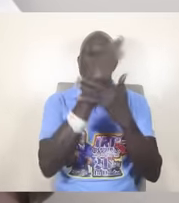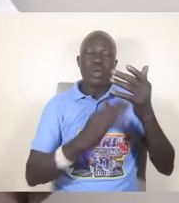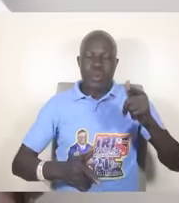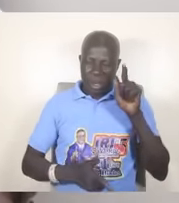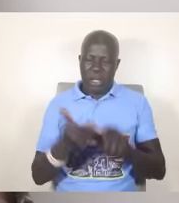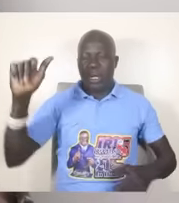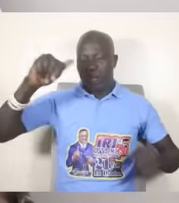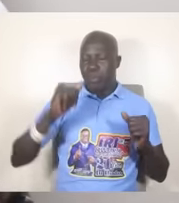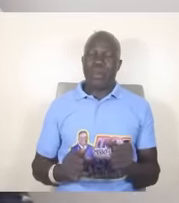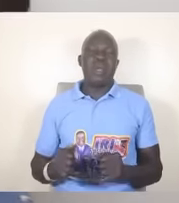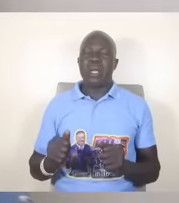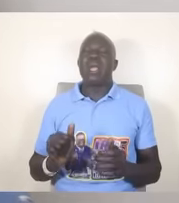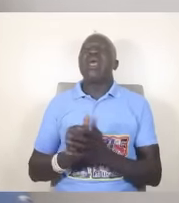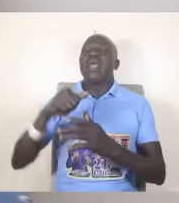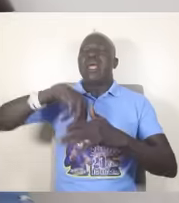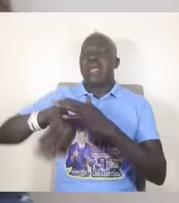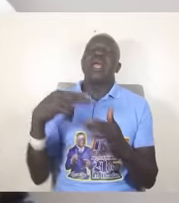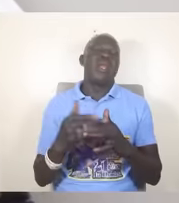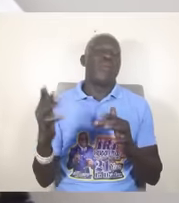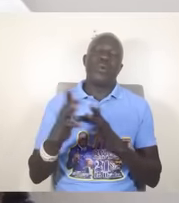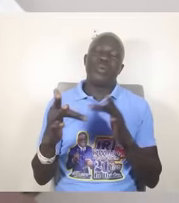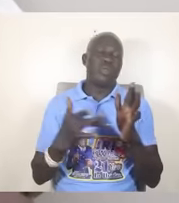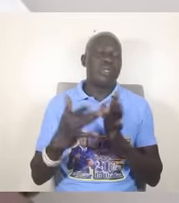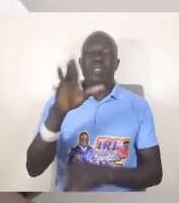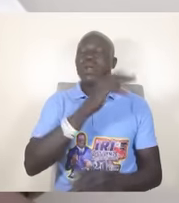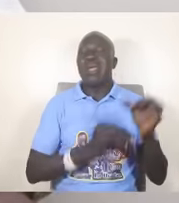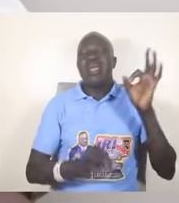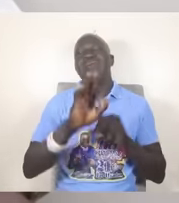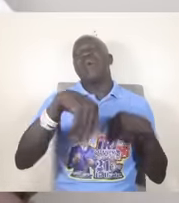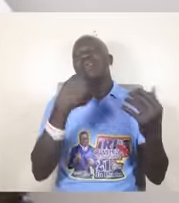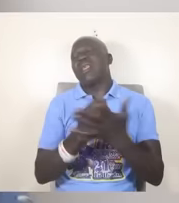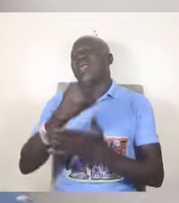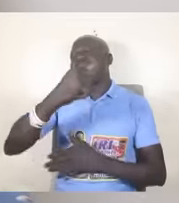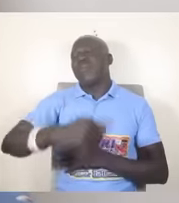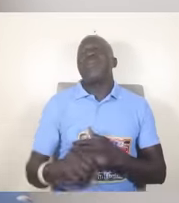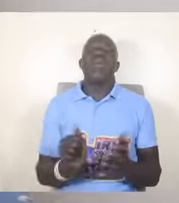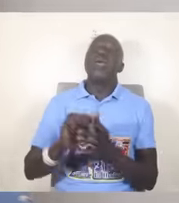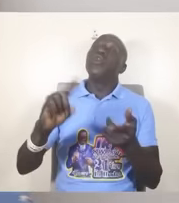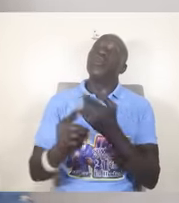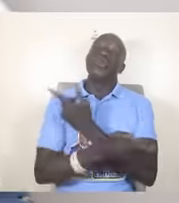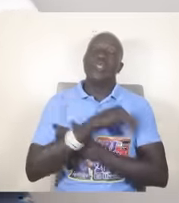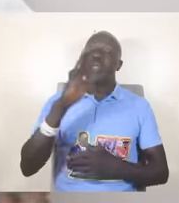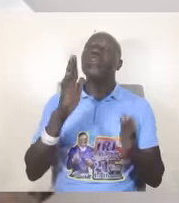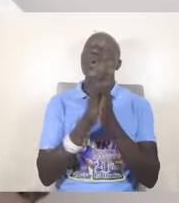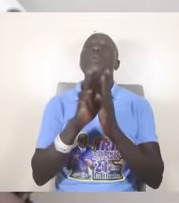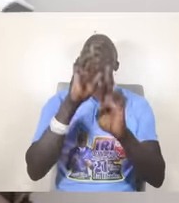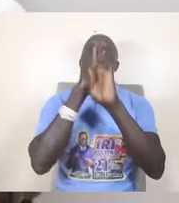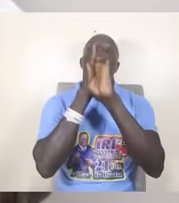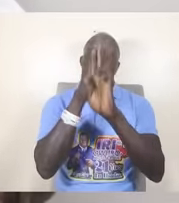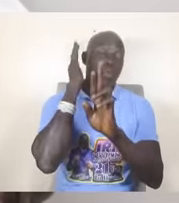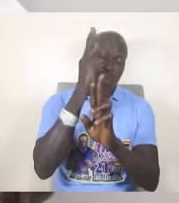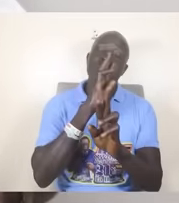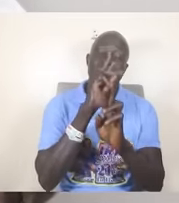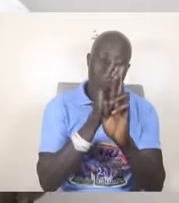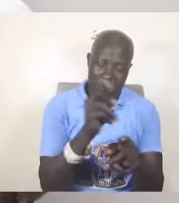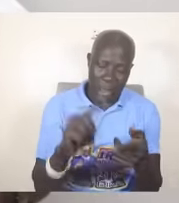ni agba. All the prayer food that you have. Ni abori ina ya. In the name of Jesus. Bo ba le sami o. You can say me. Lo ni adura re ma gba lura. Amen. The prayer will